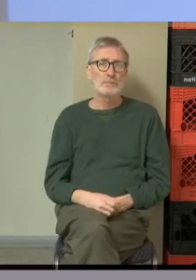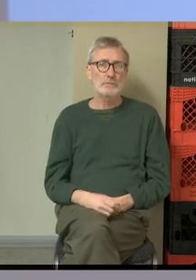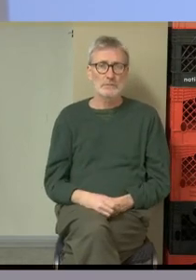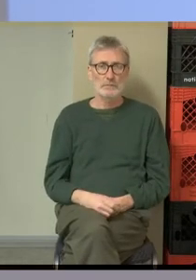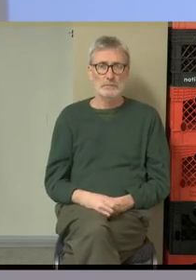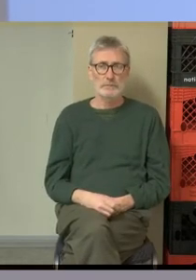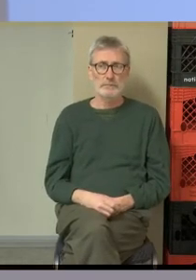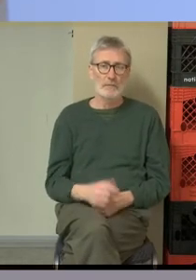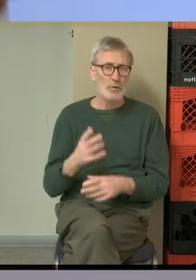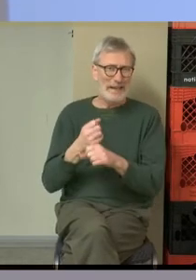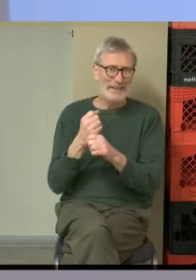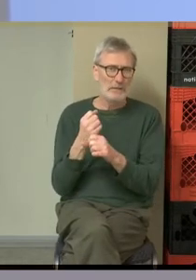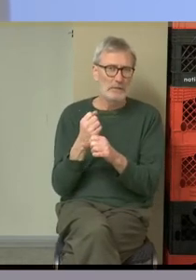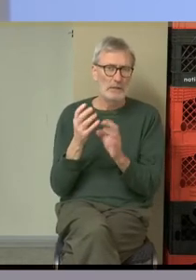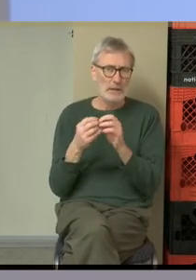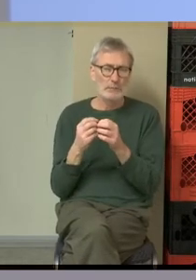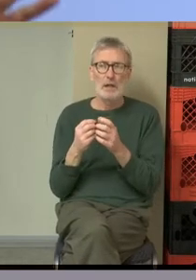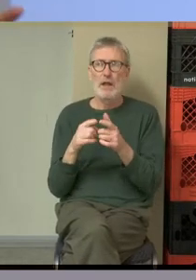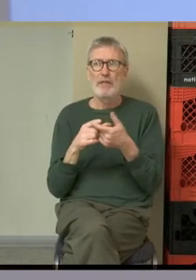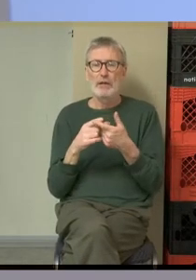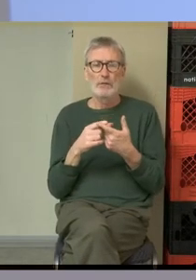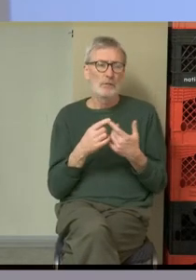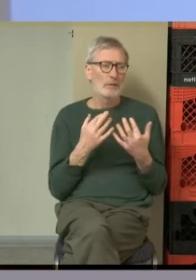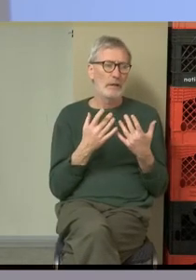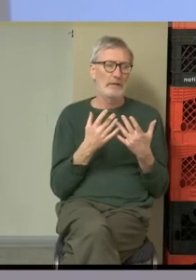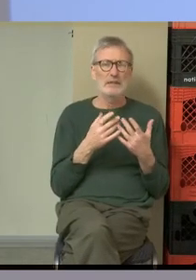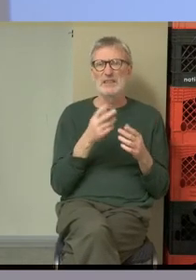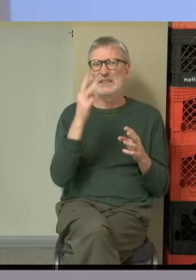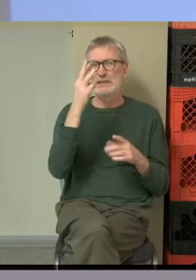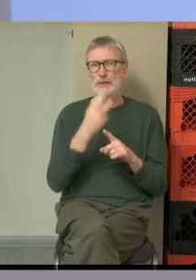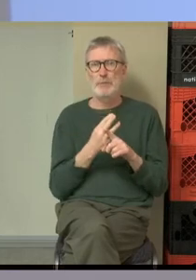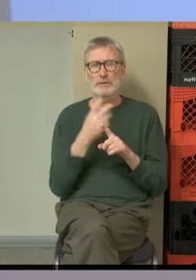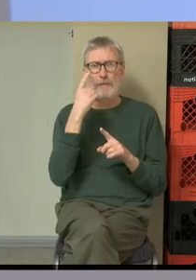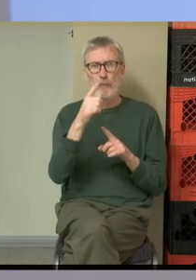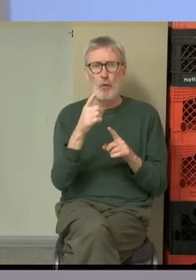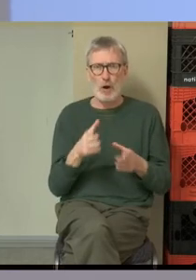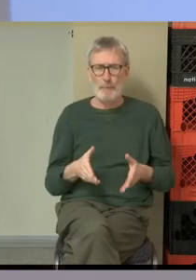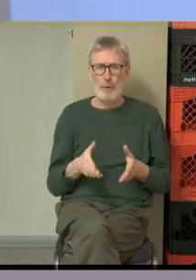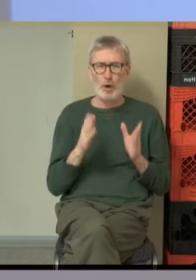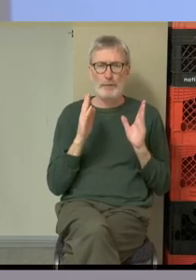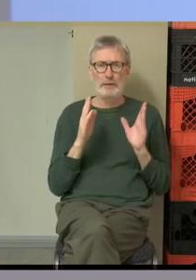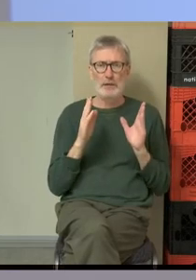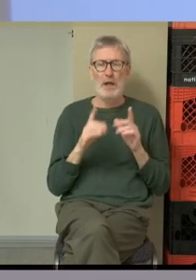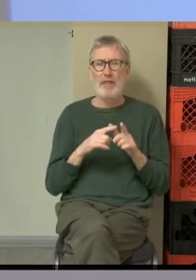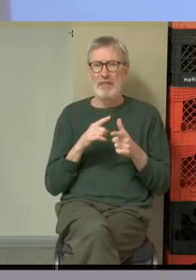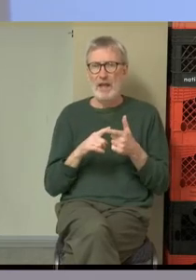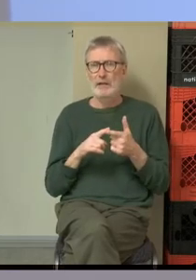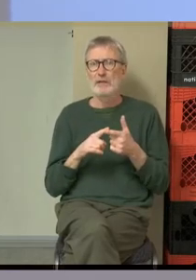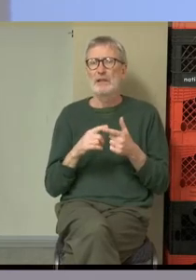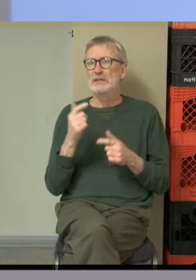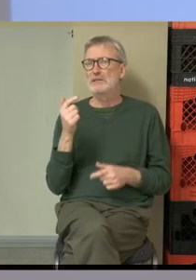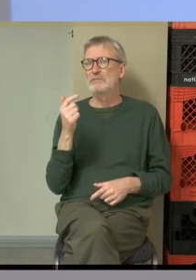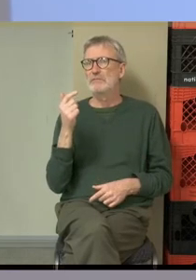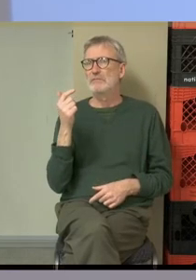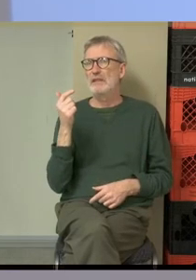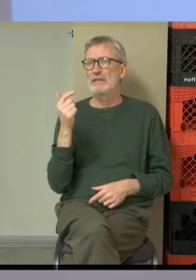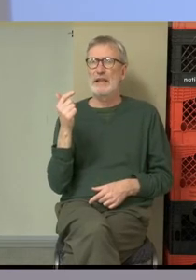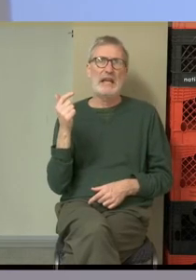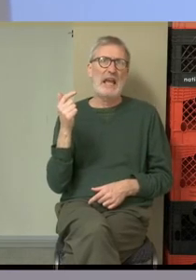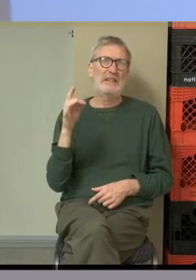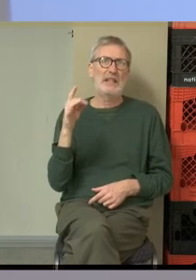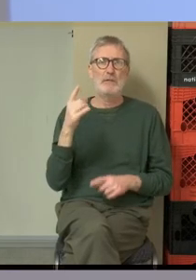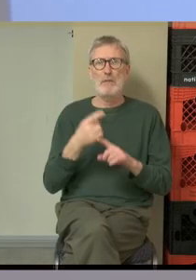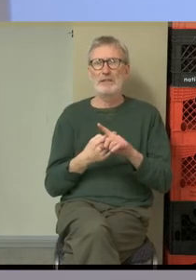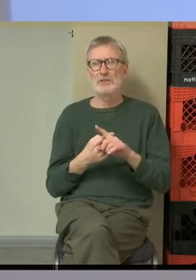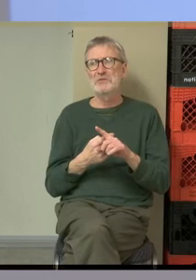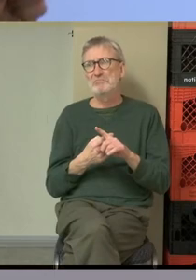and then permitting can take another 6 months or so, and then we would start construction after that. So